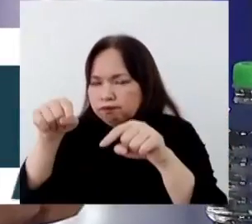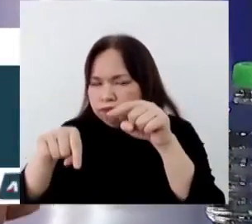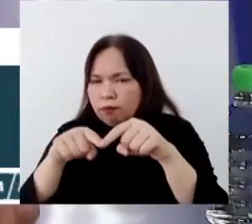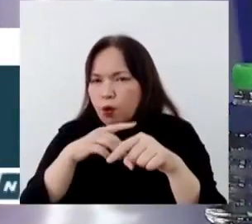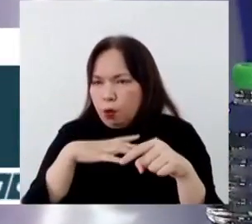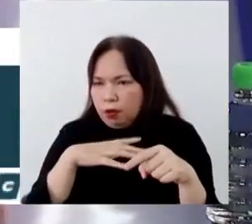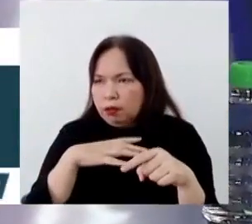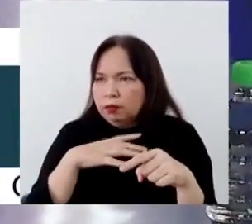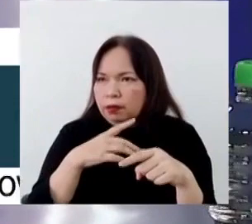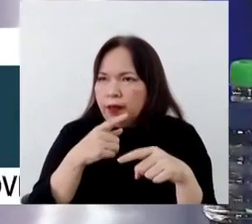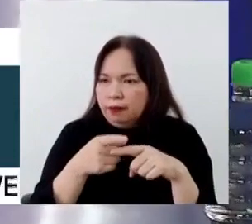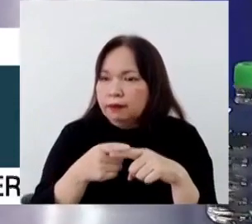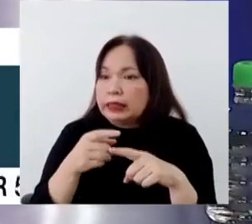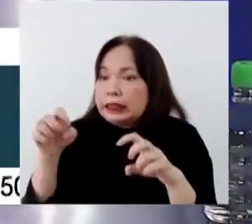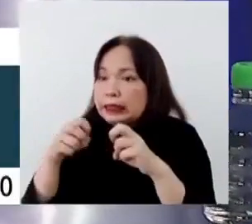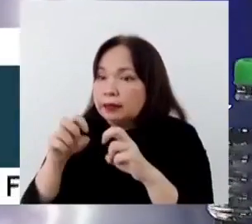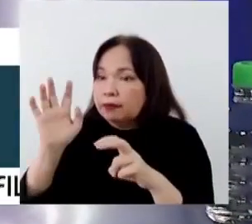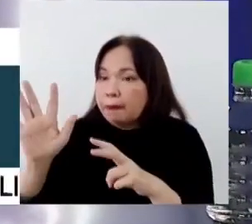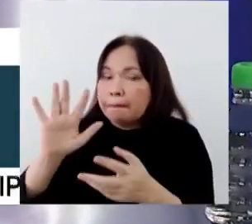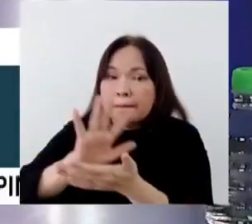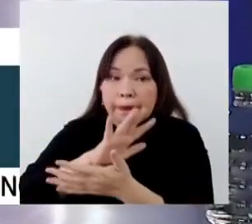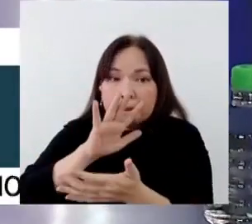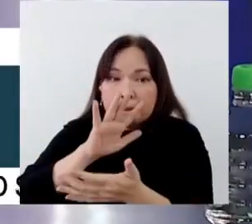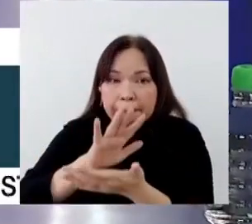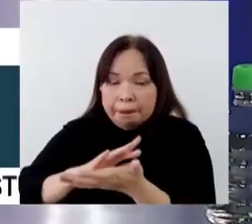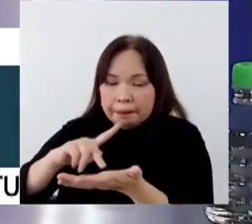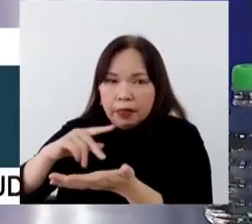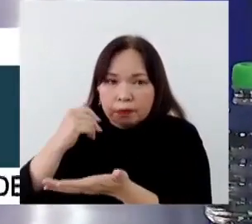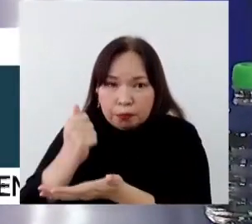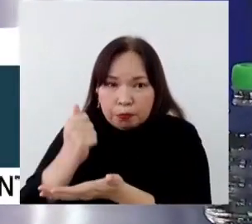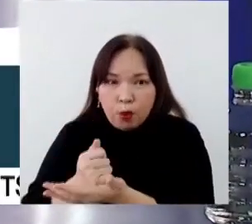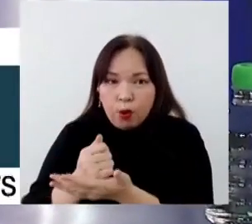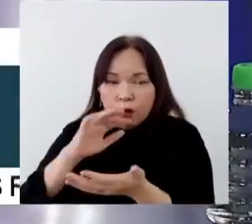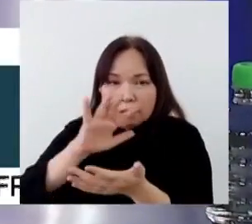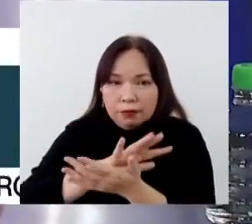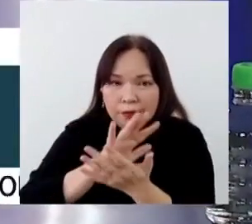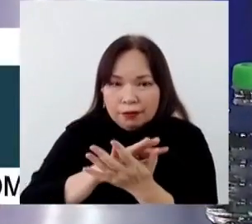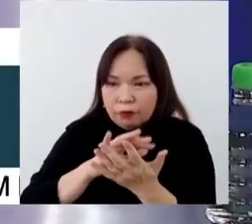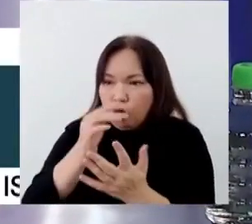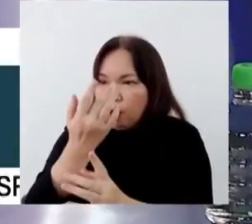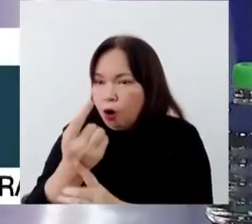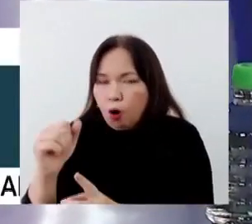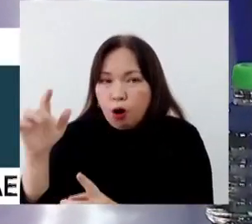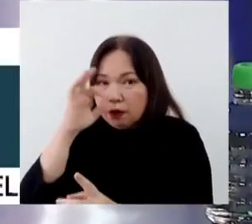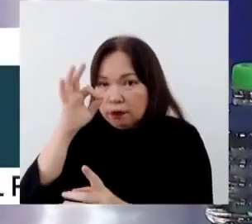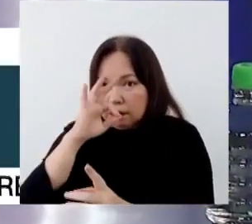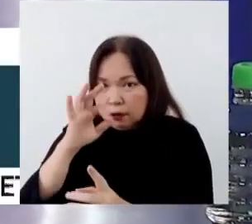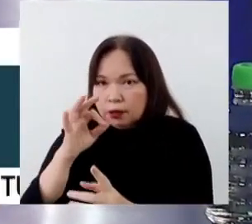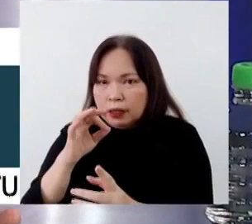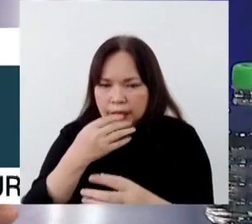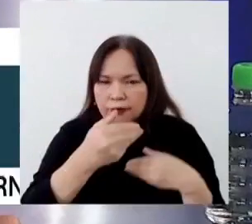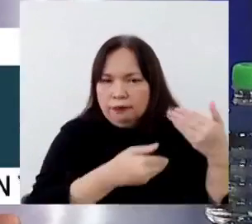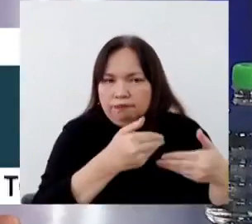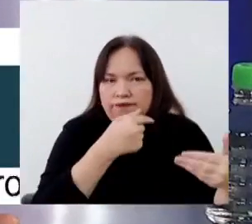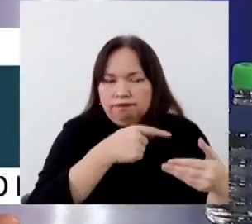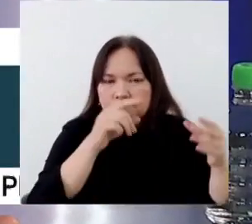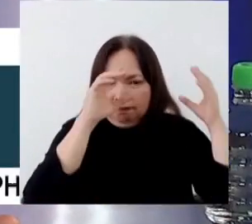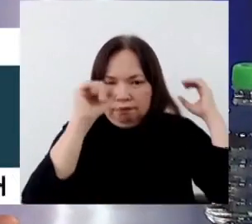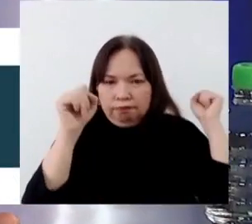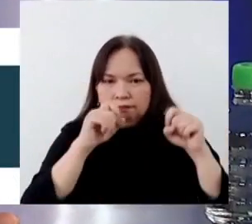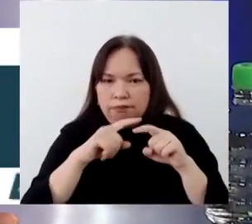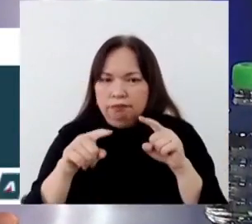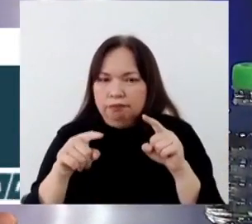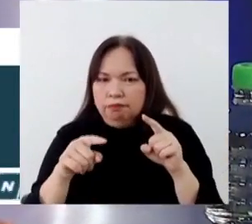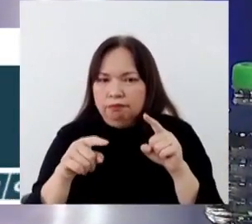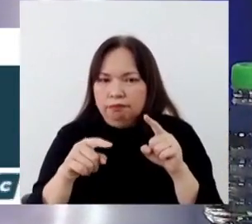or kanilang passports or what. So they have the papers to be able to travel to the Philippines. The question is entry to